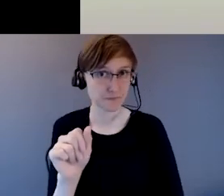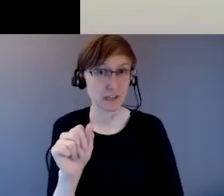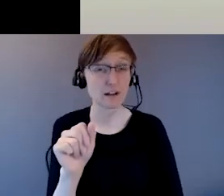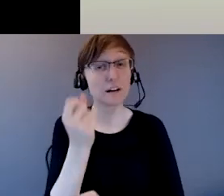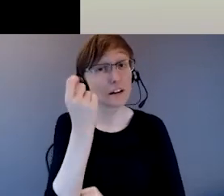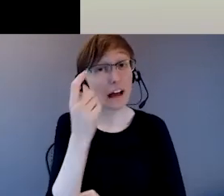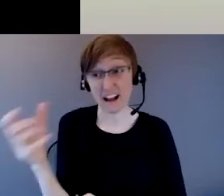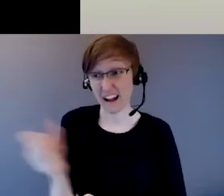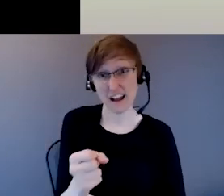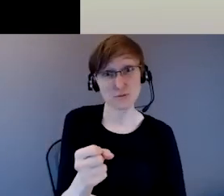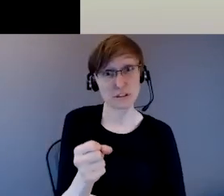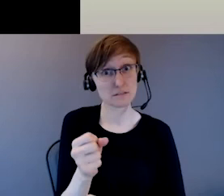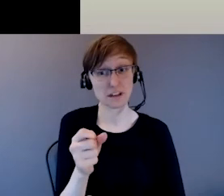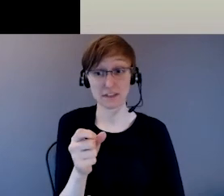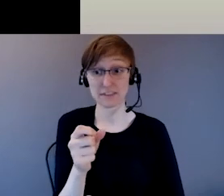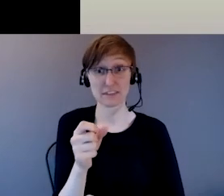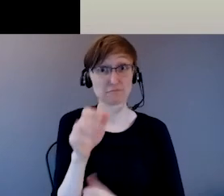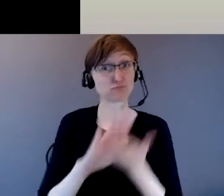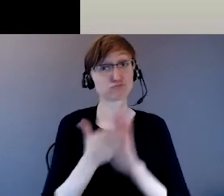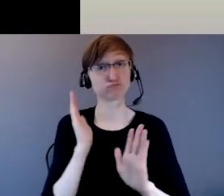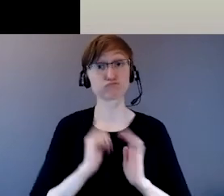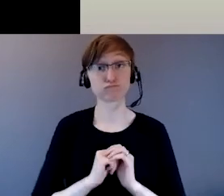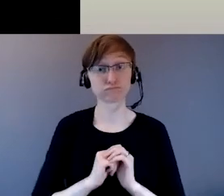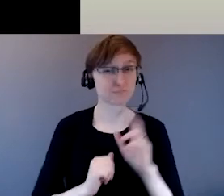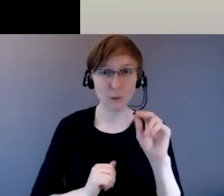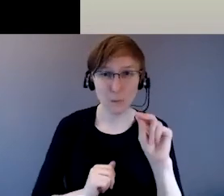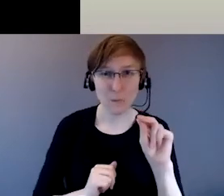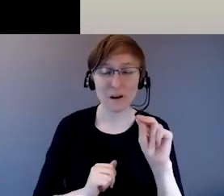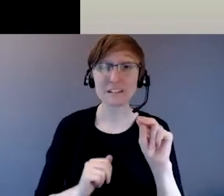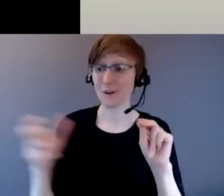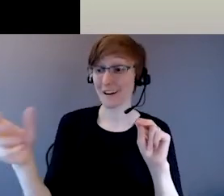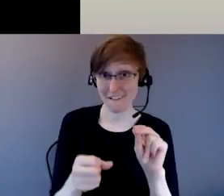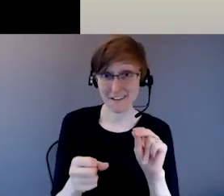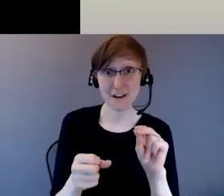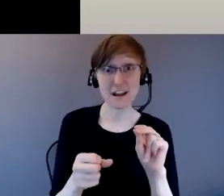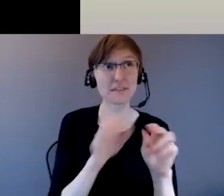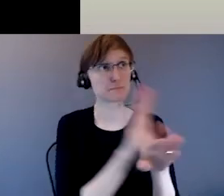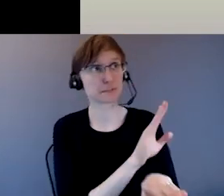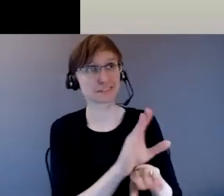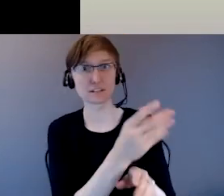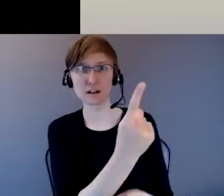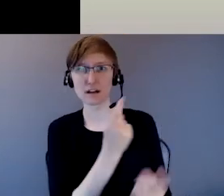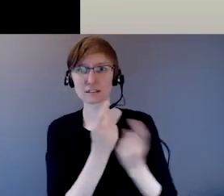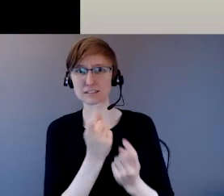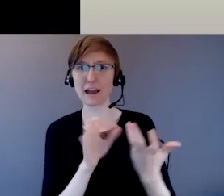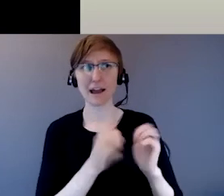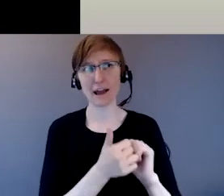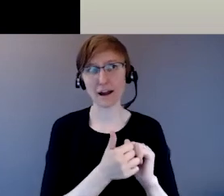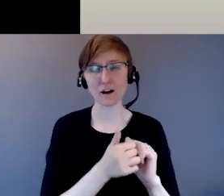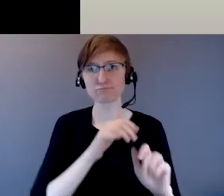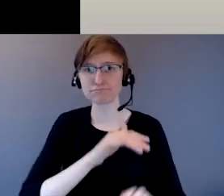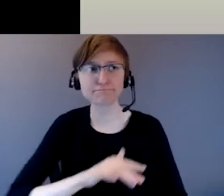because businesses have come to us asking us to help optimize their existing staff. So when you look at models